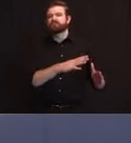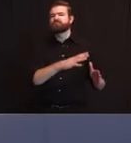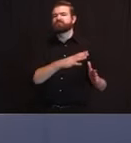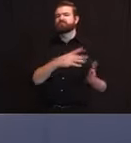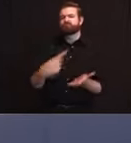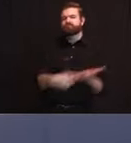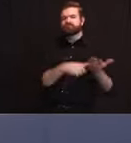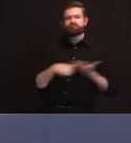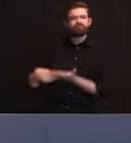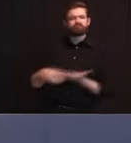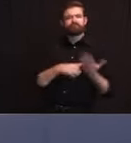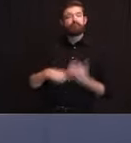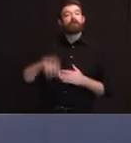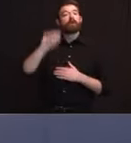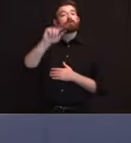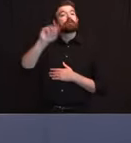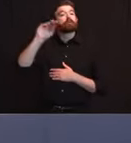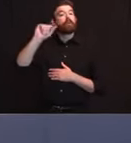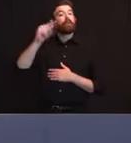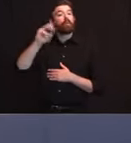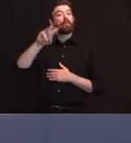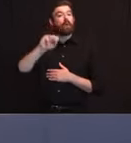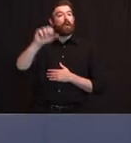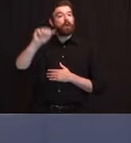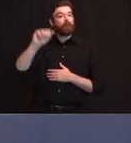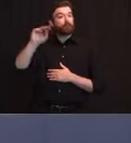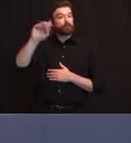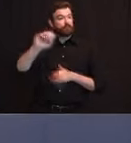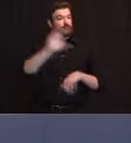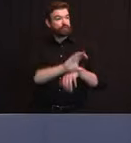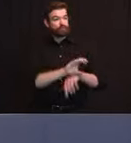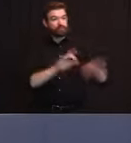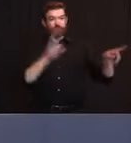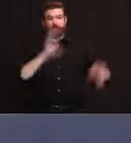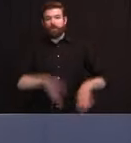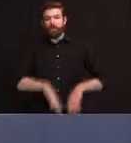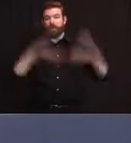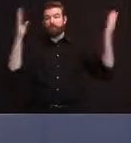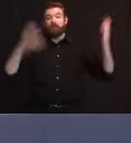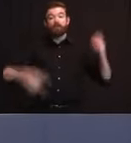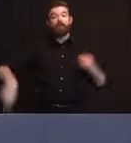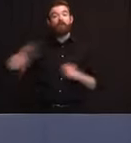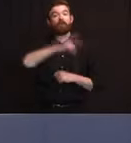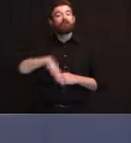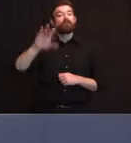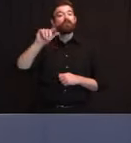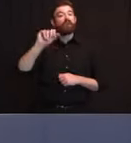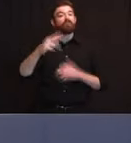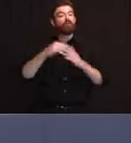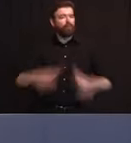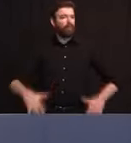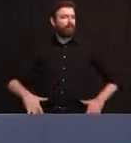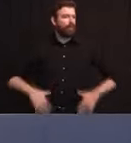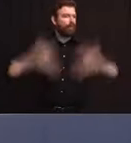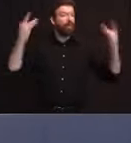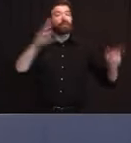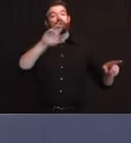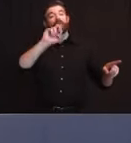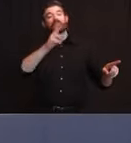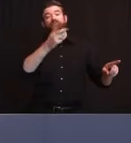opening up, the excitement and the gratitude and the leadership of Reverend Dr. Wilson, just phenomenal. And I